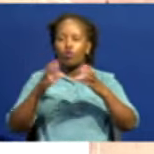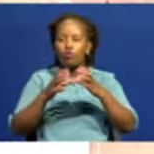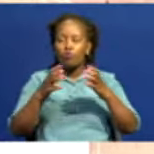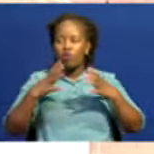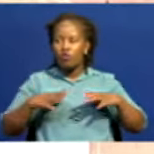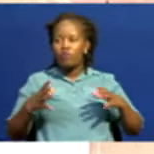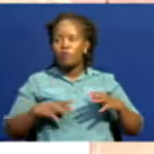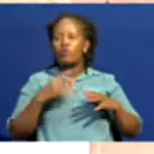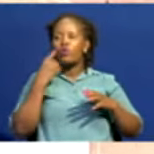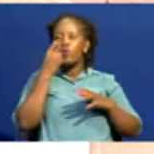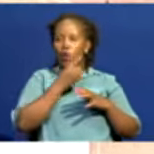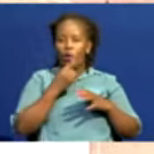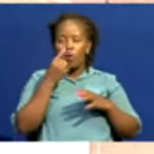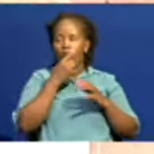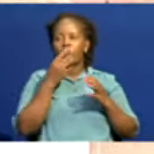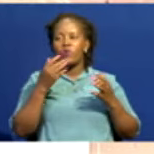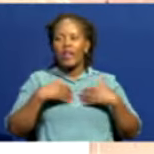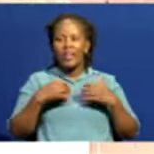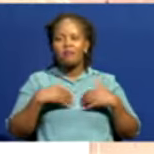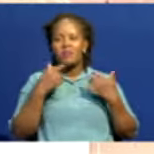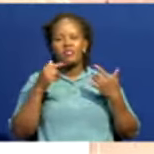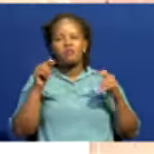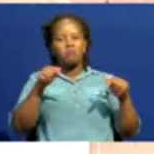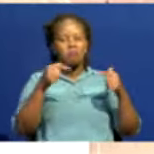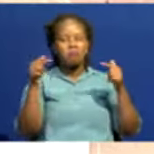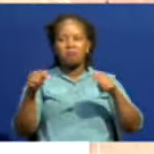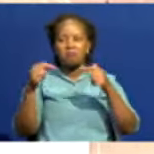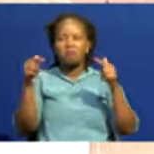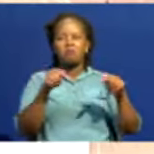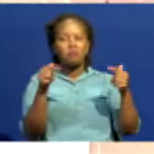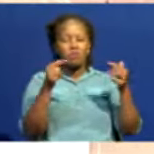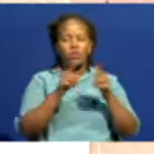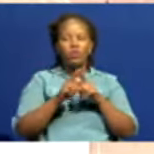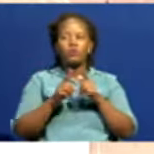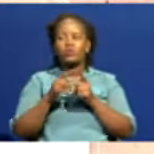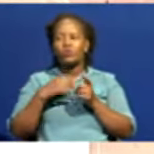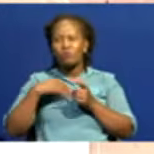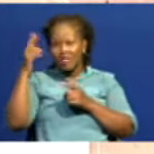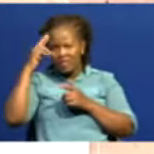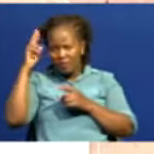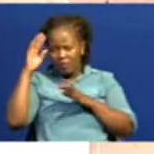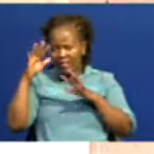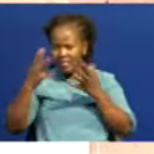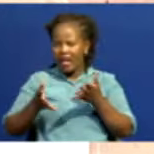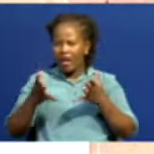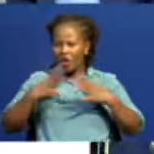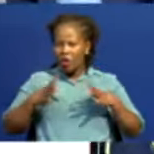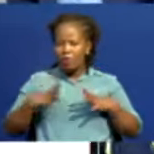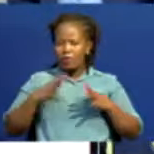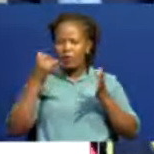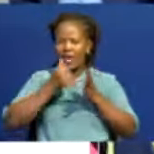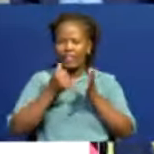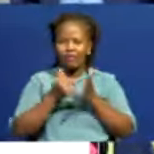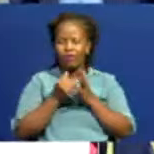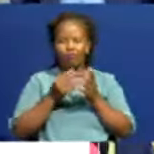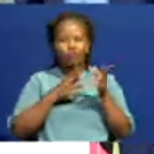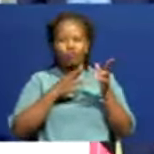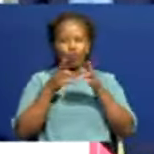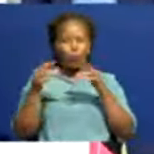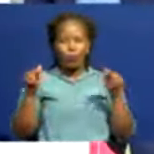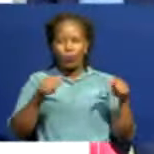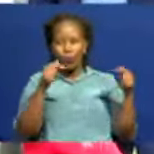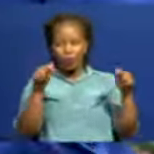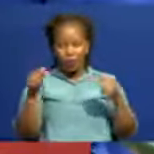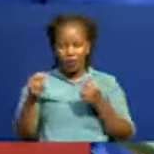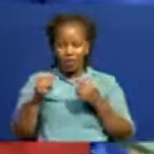Ndio British inakumbuka watu hile likuwa napiga vita. Decades later, their